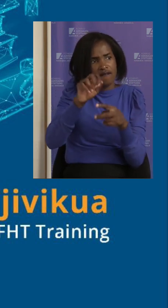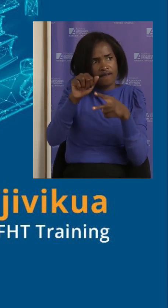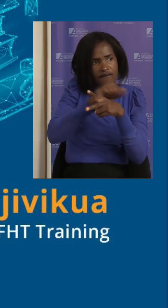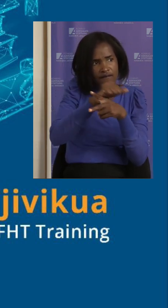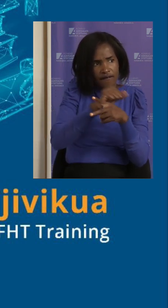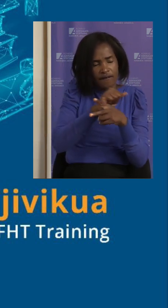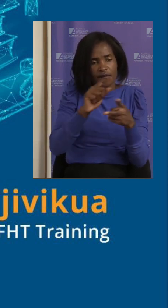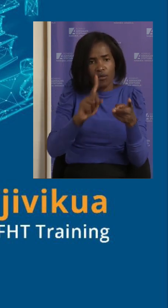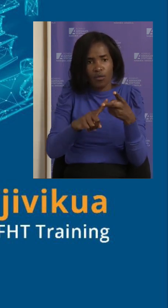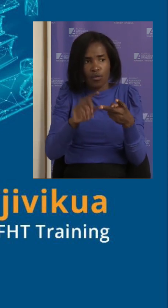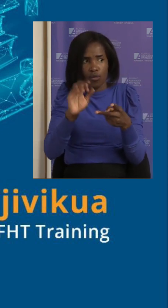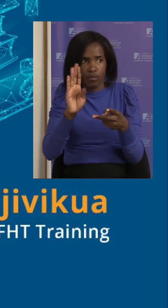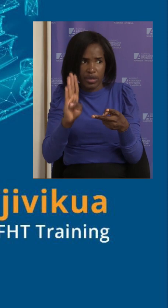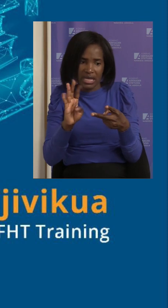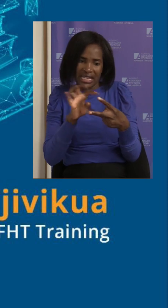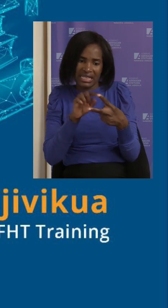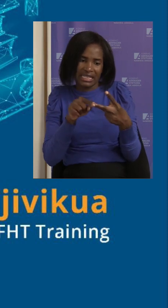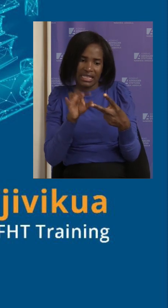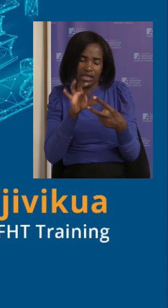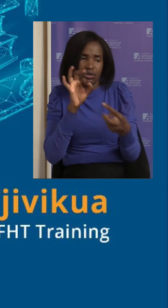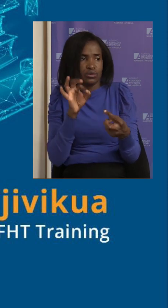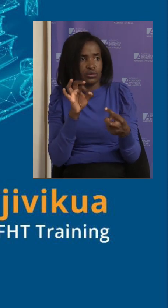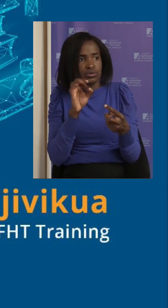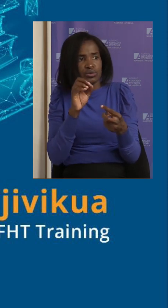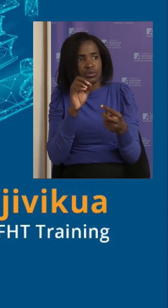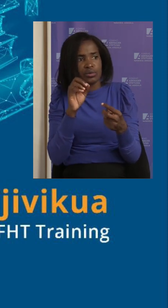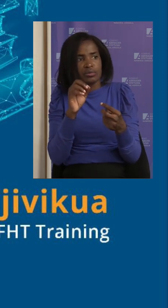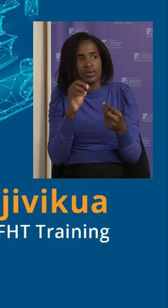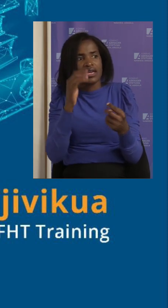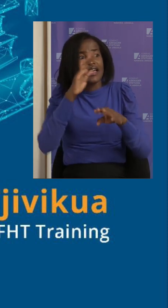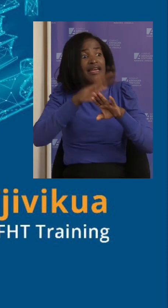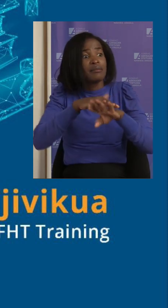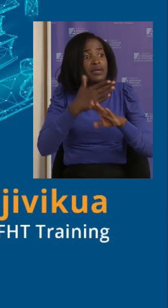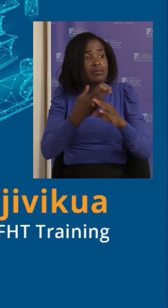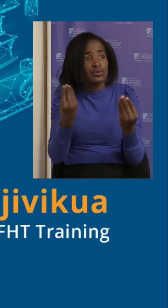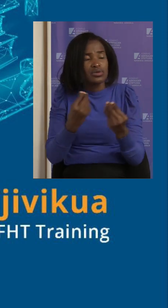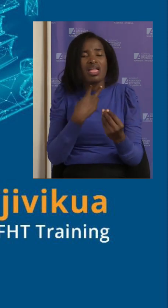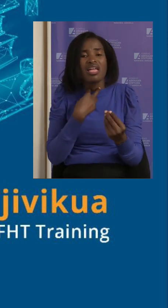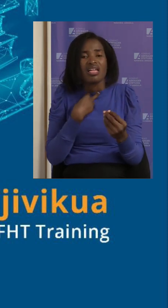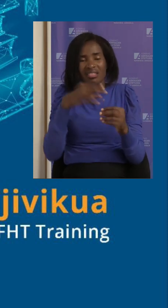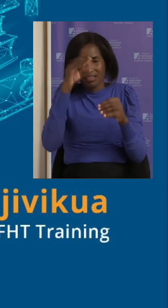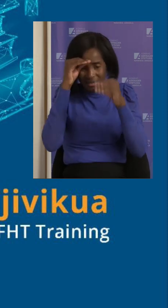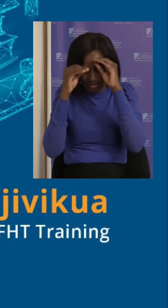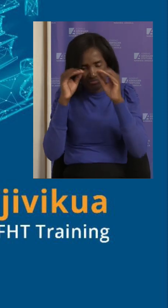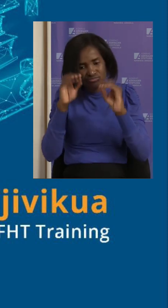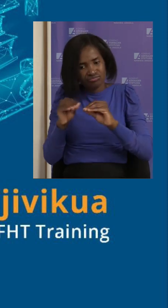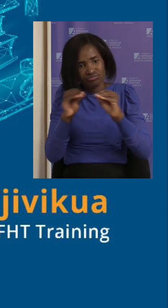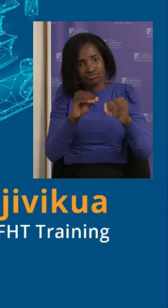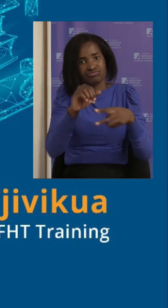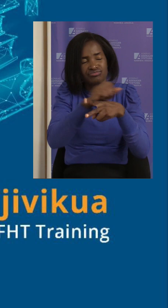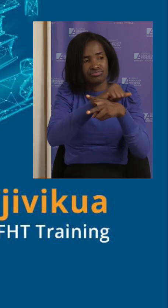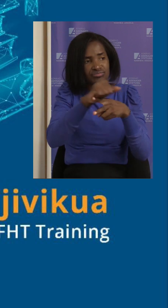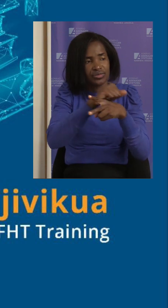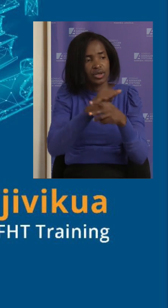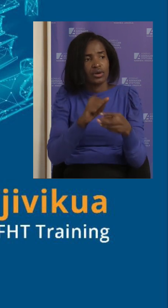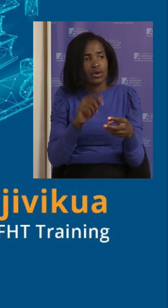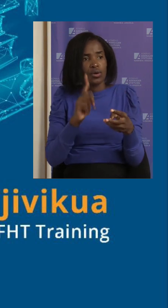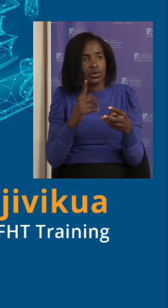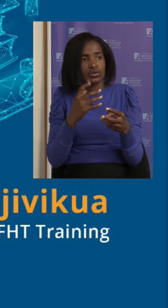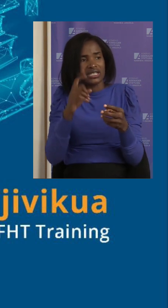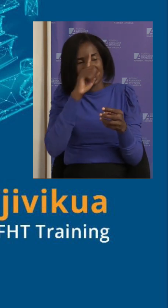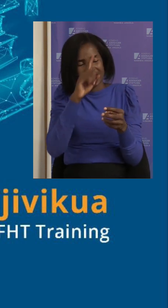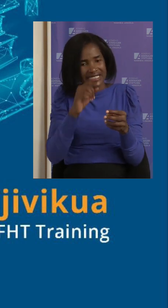for those who cannot cope with academic stream. We also need to produce a sufficient number of